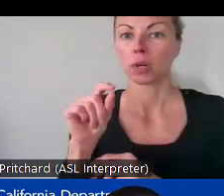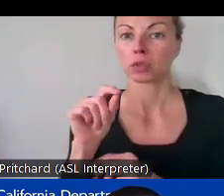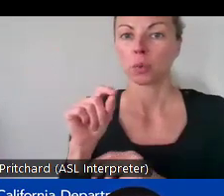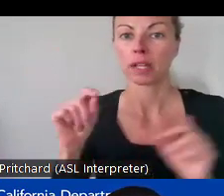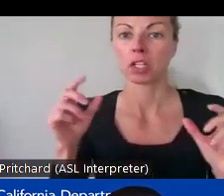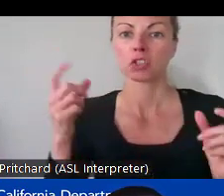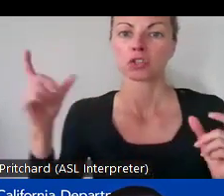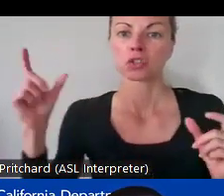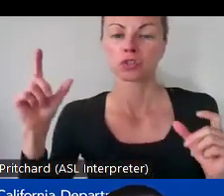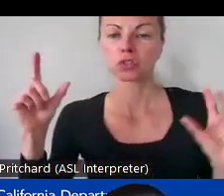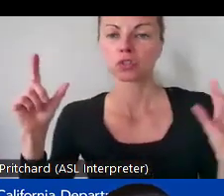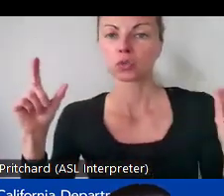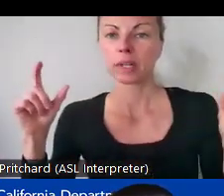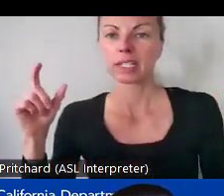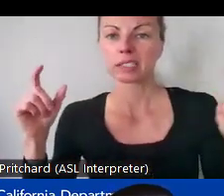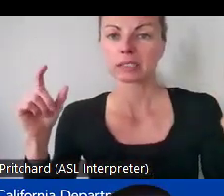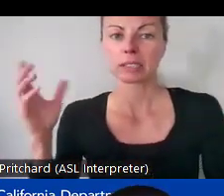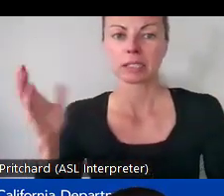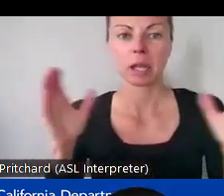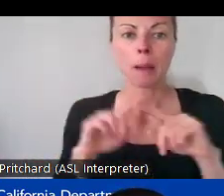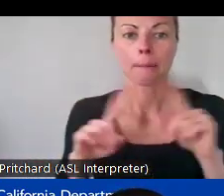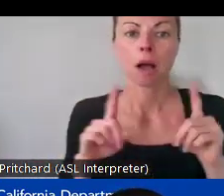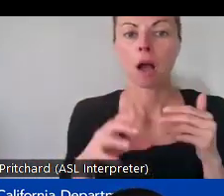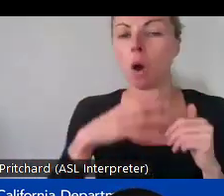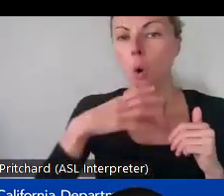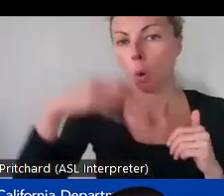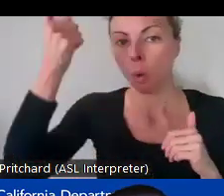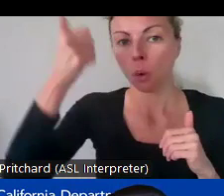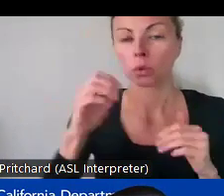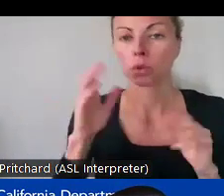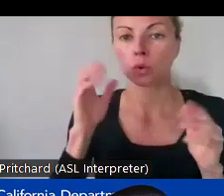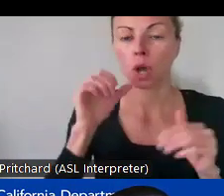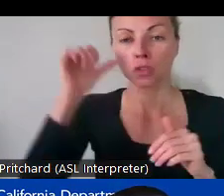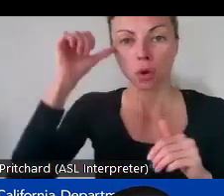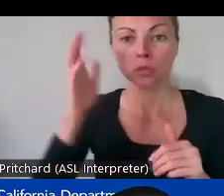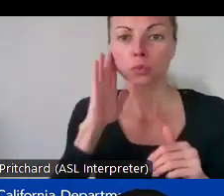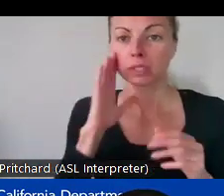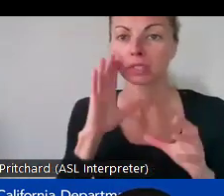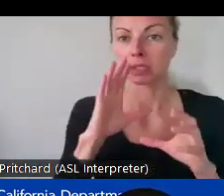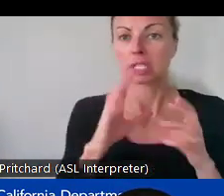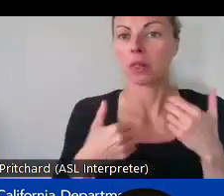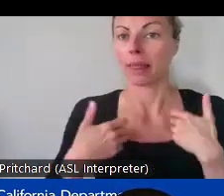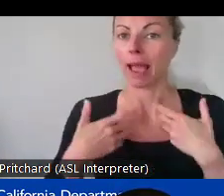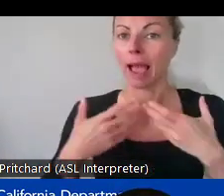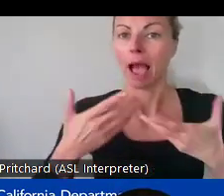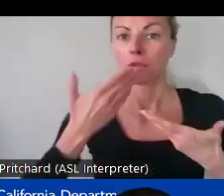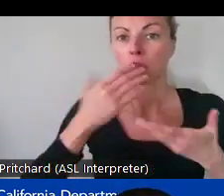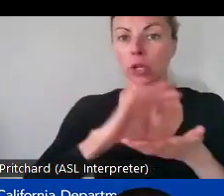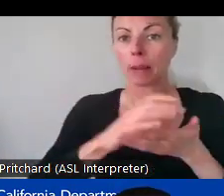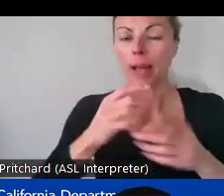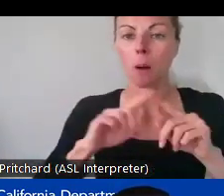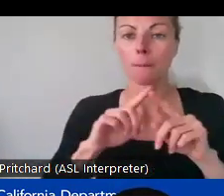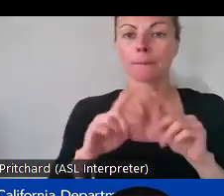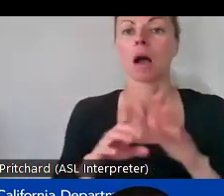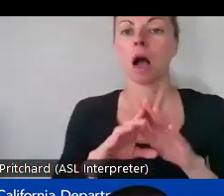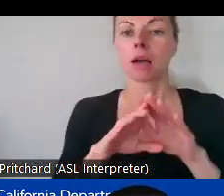California and the Sierra region. Within those communities, older adults will still comprise a larger share of the overall population, but the population across all ages